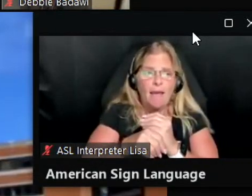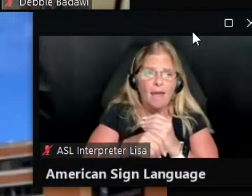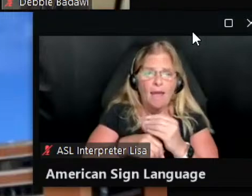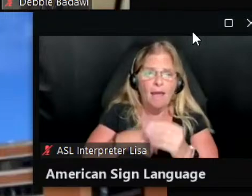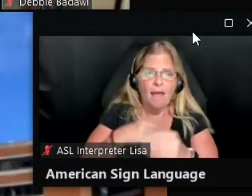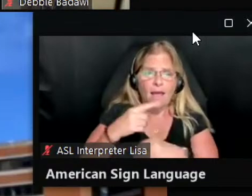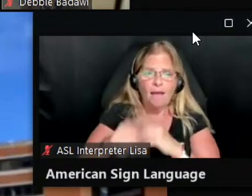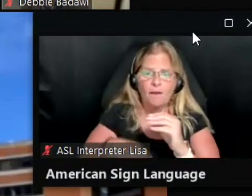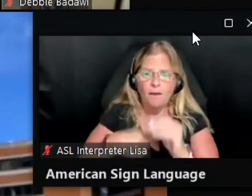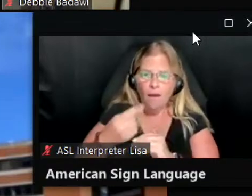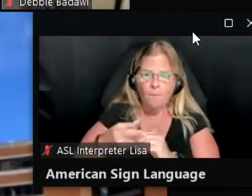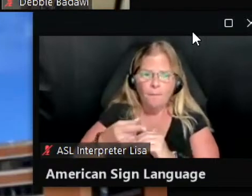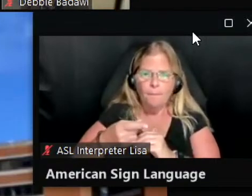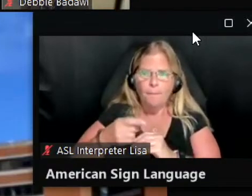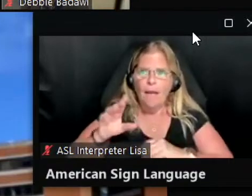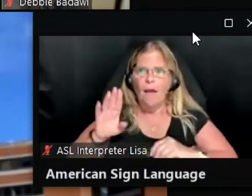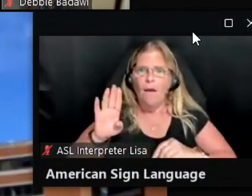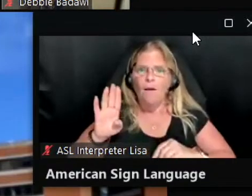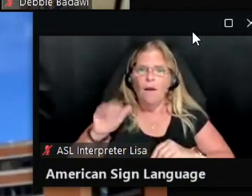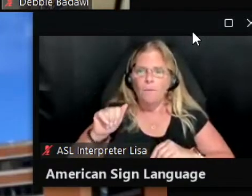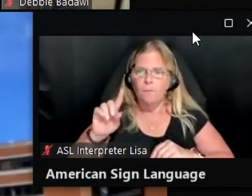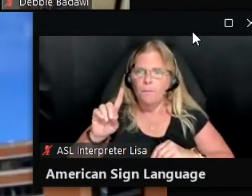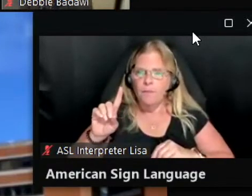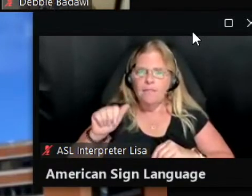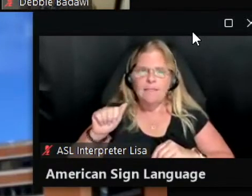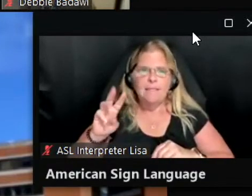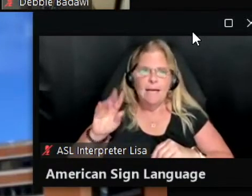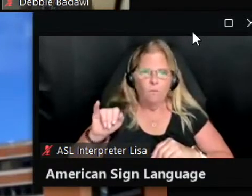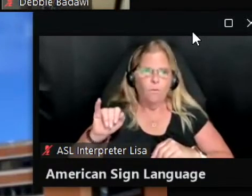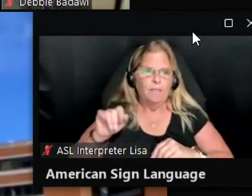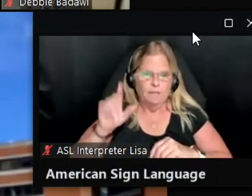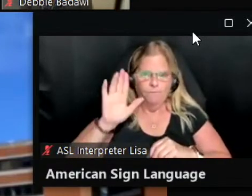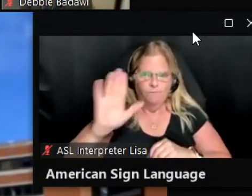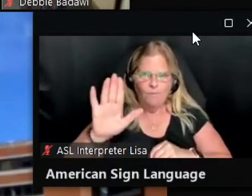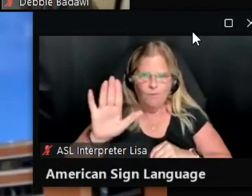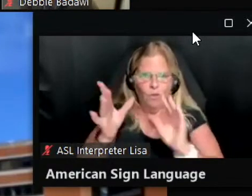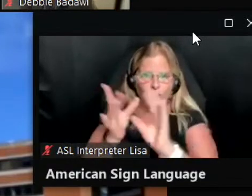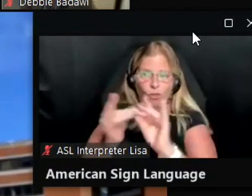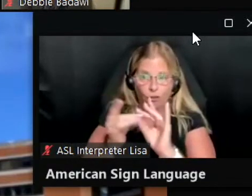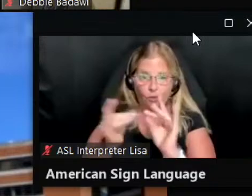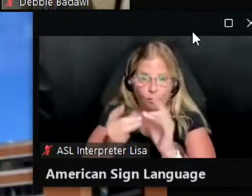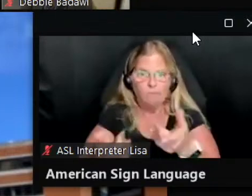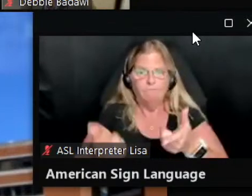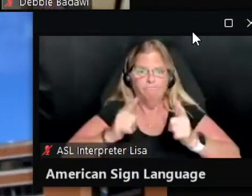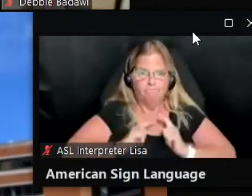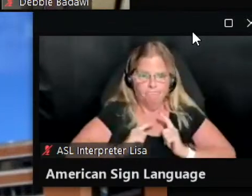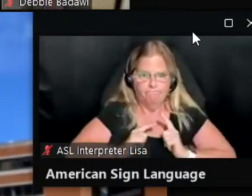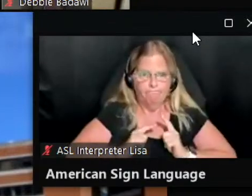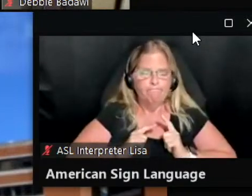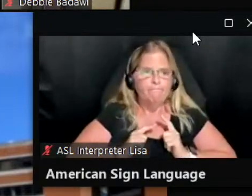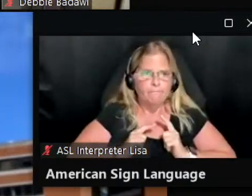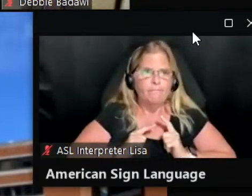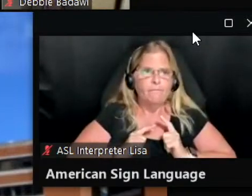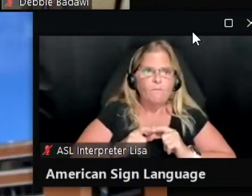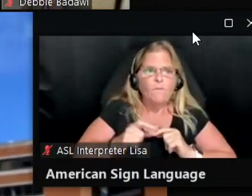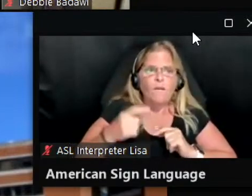comments around mindset shift and to speaking to the necessary for inclusion and kind of